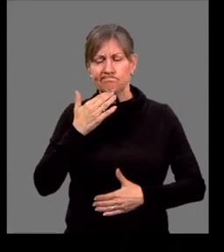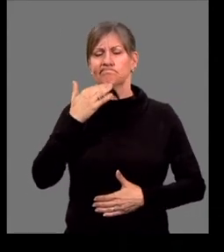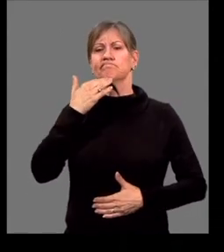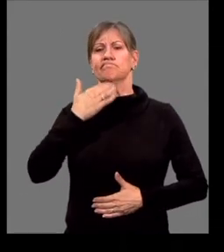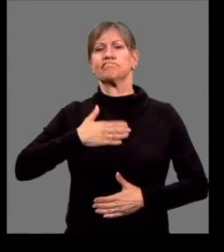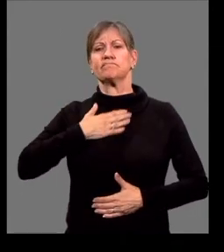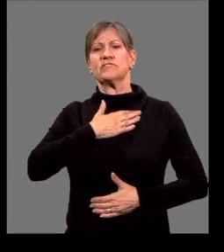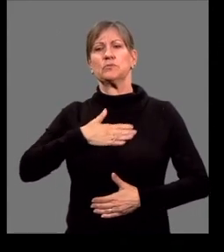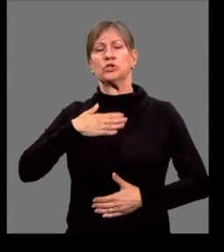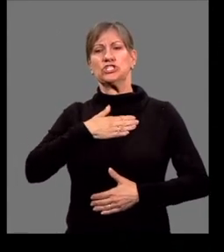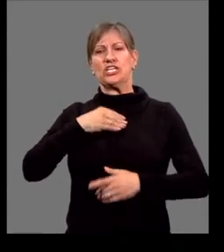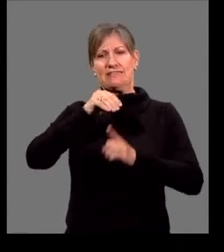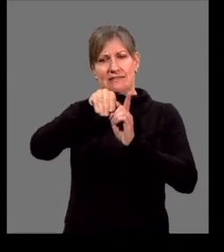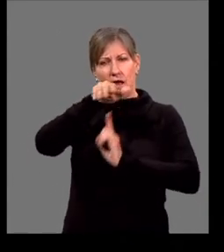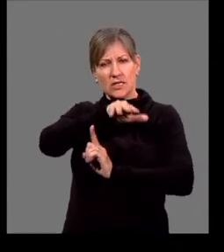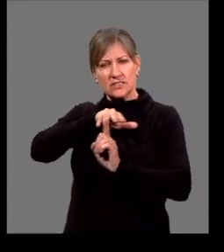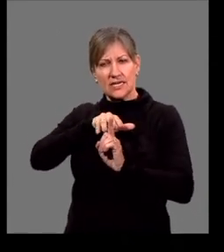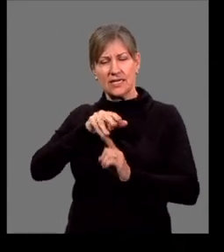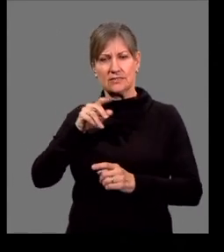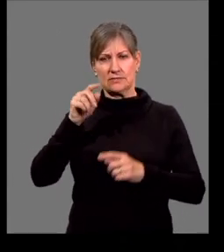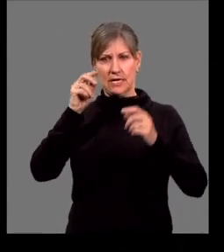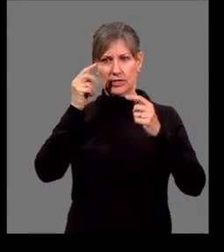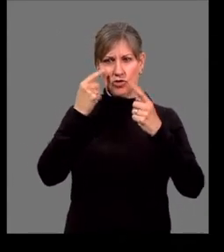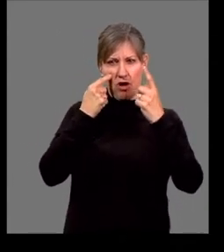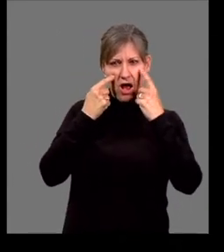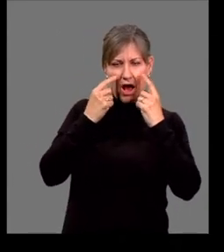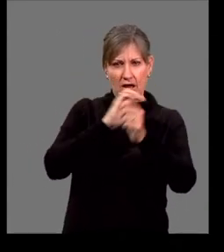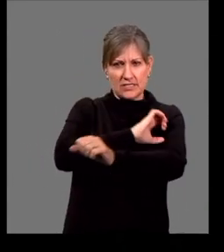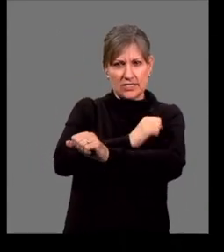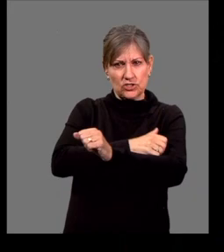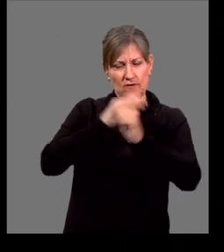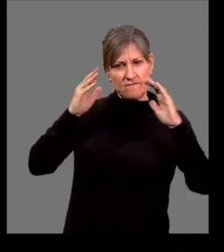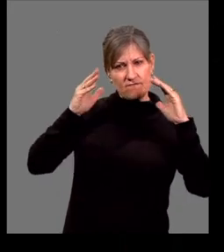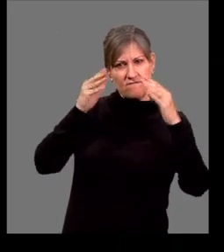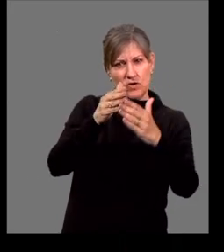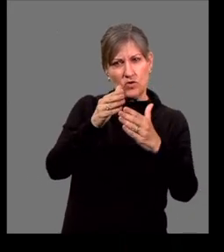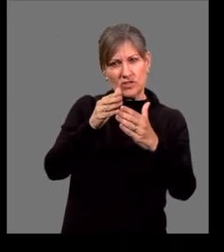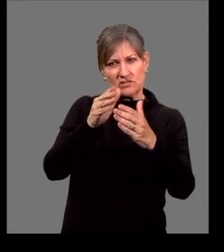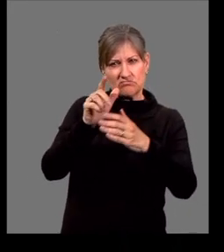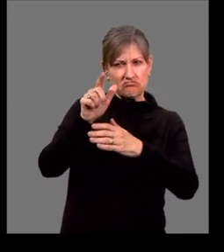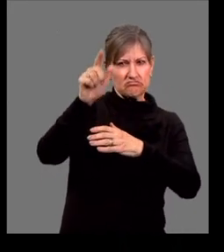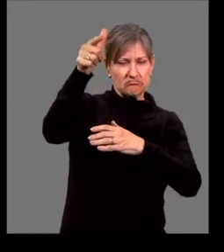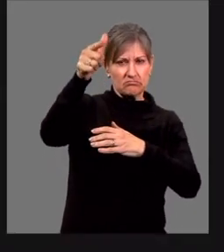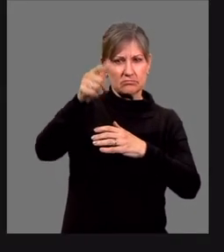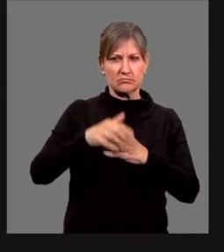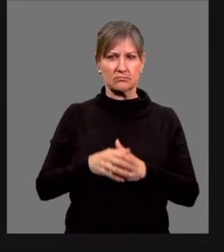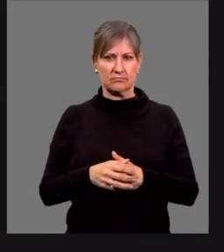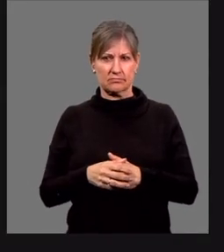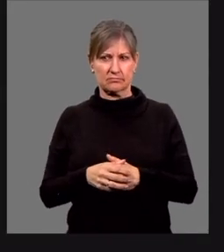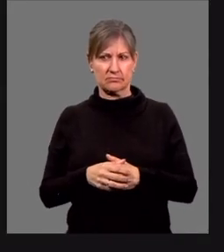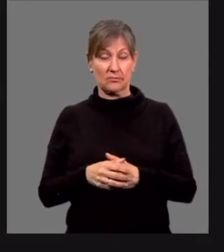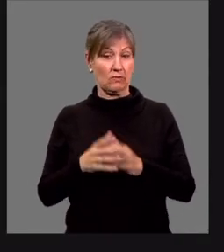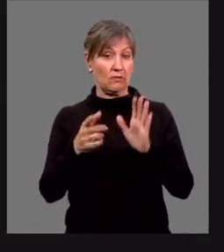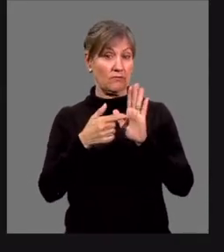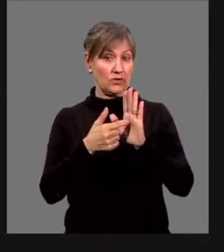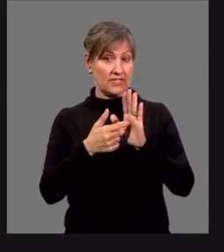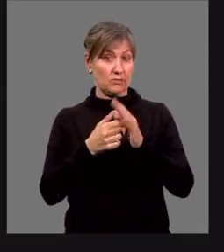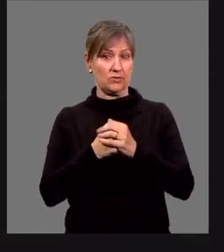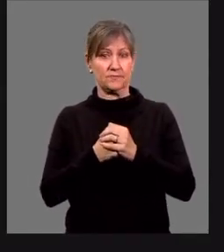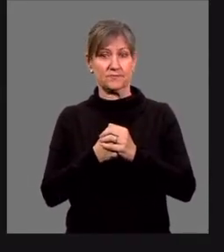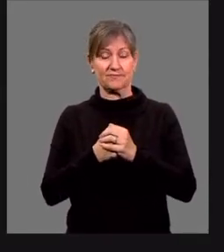the context, and keep your eyes and energy focused on the longer term. For